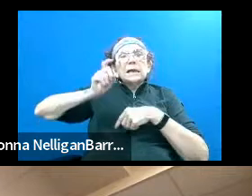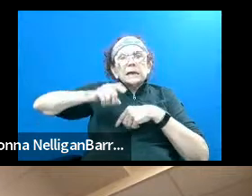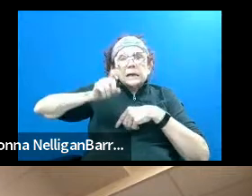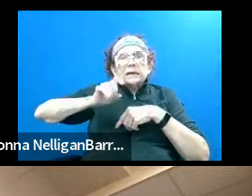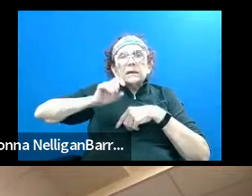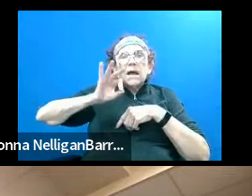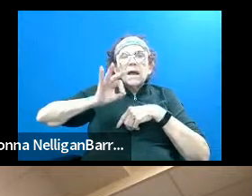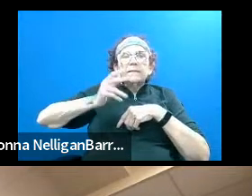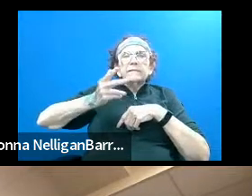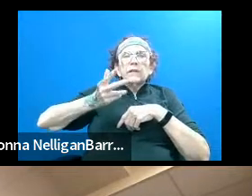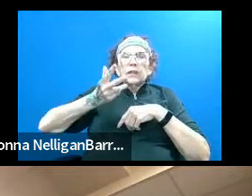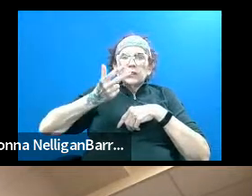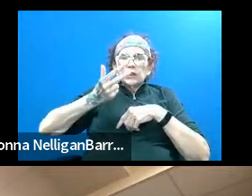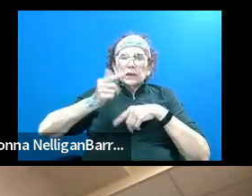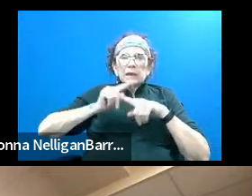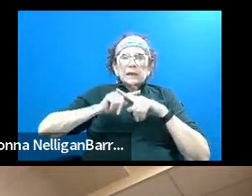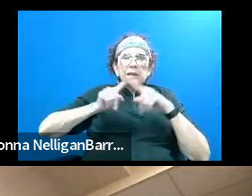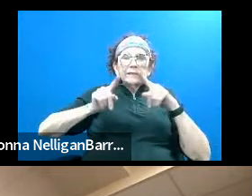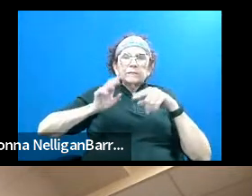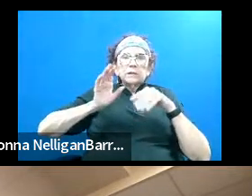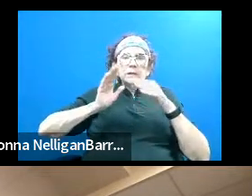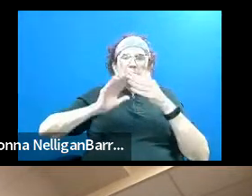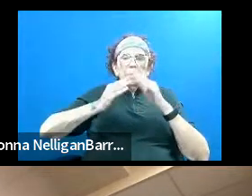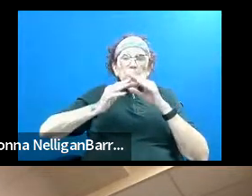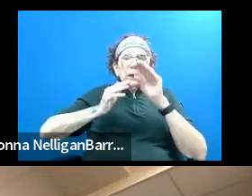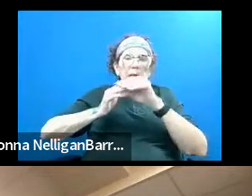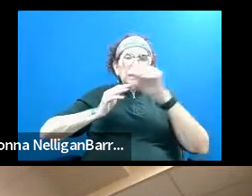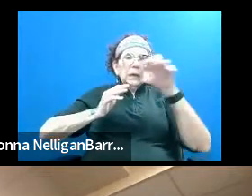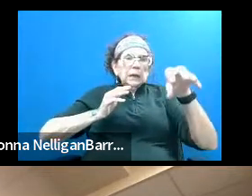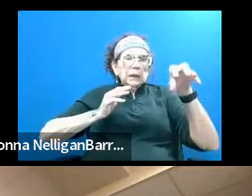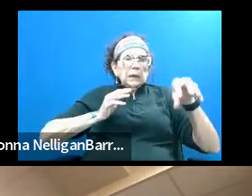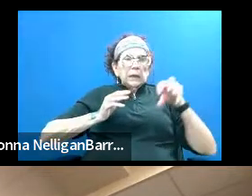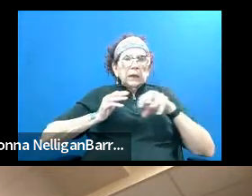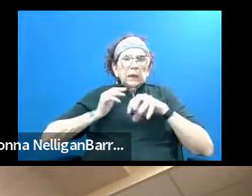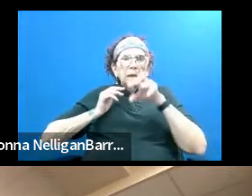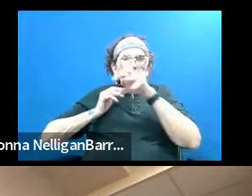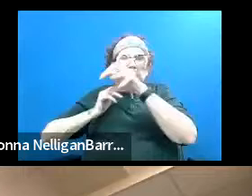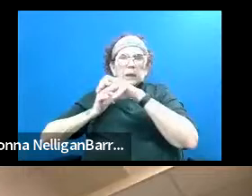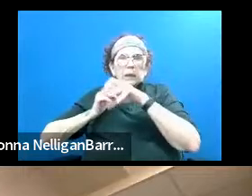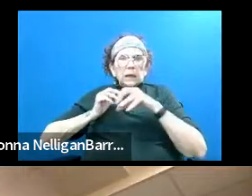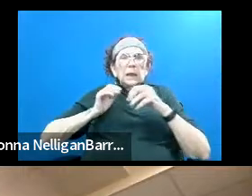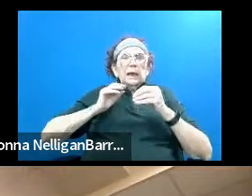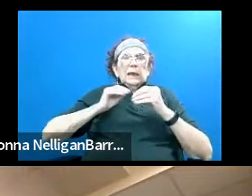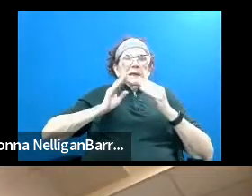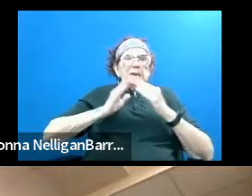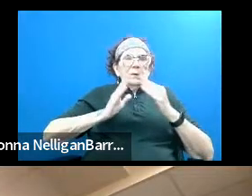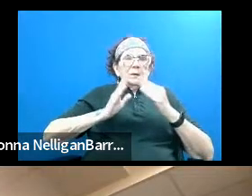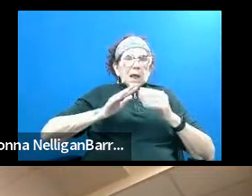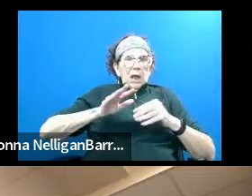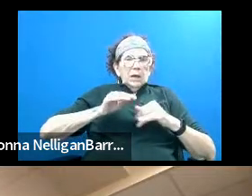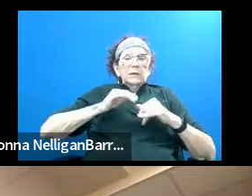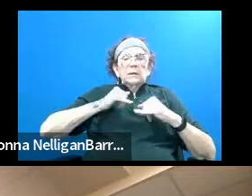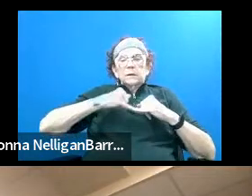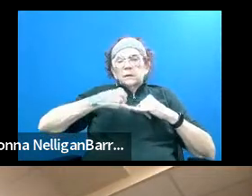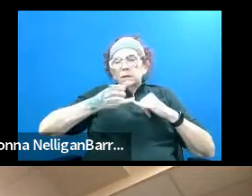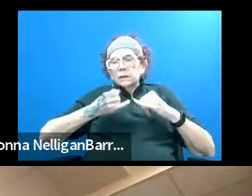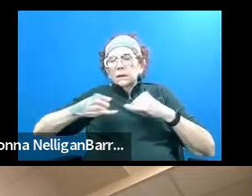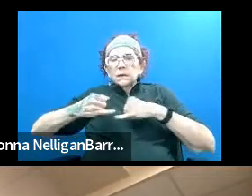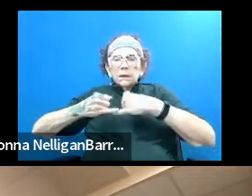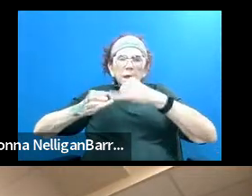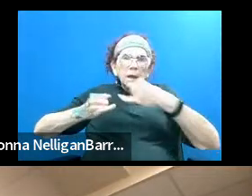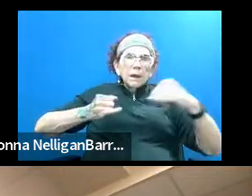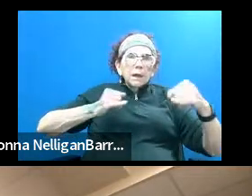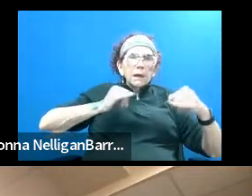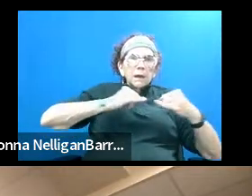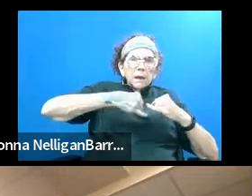call downtown, which may or may not, those boundaries may have nothing to do with what the bid ultimately looks like. And